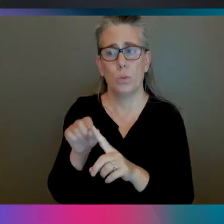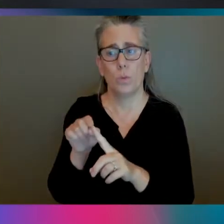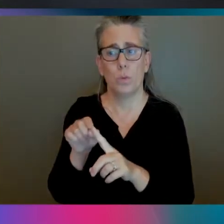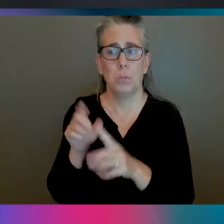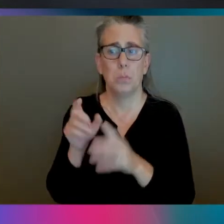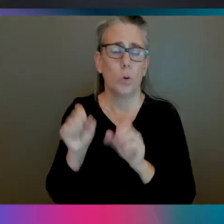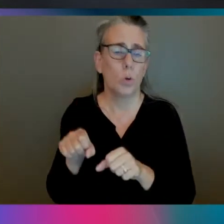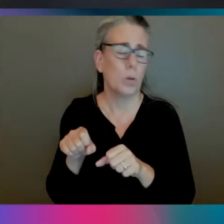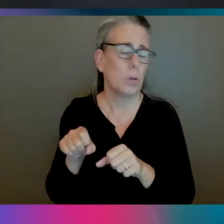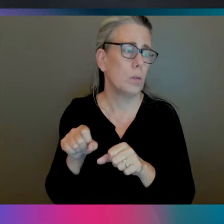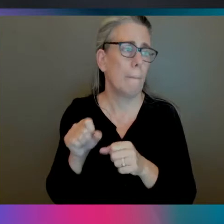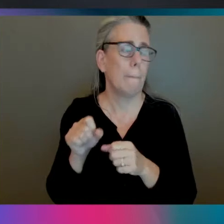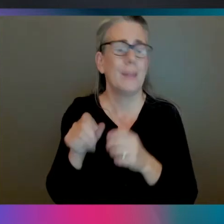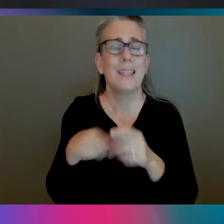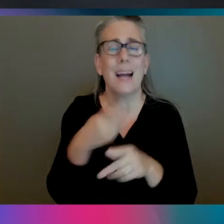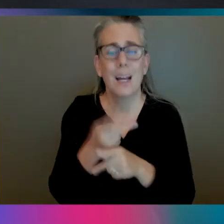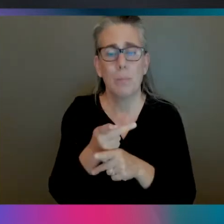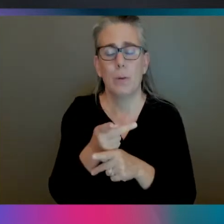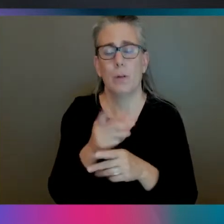the type of movie, that could be